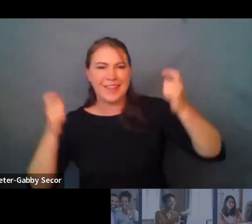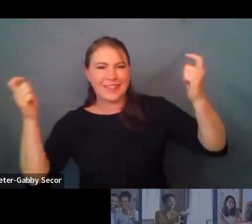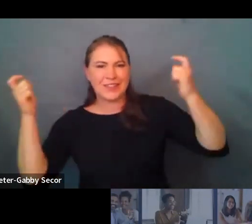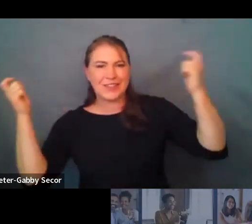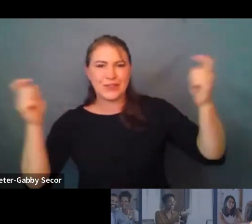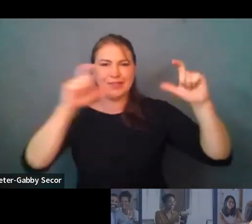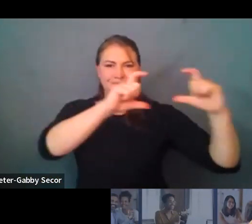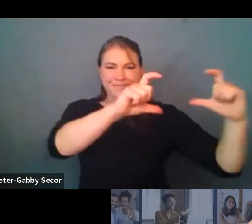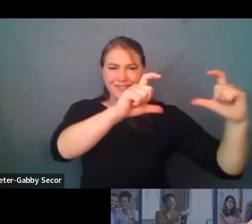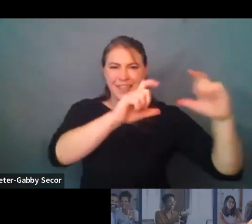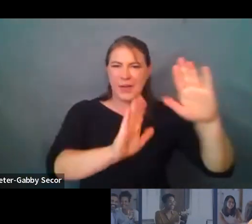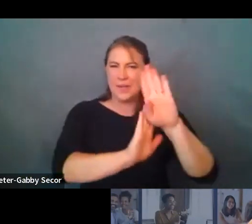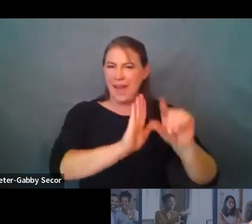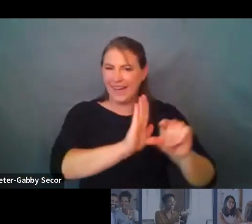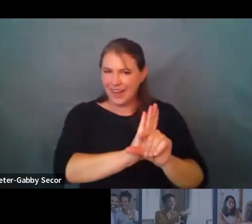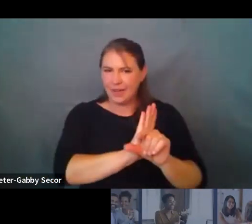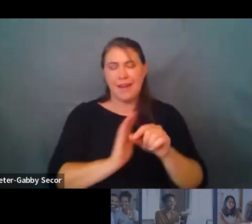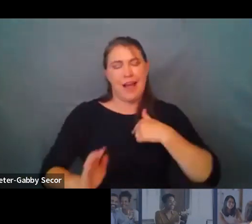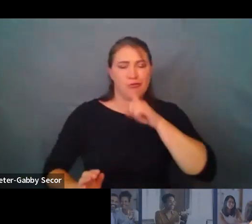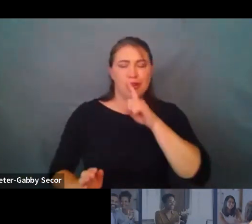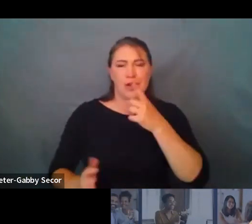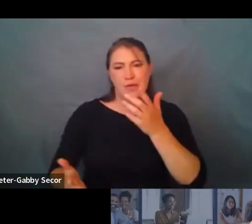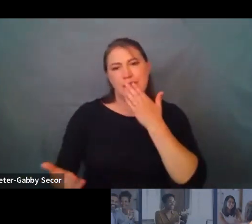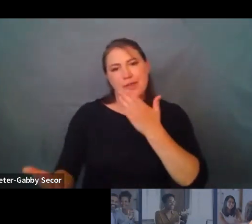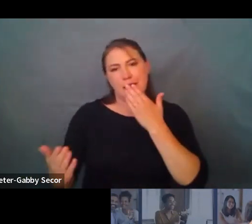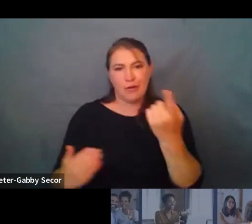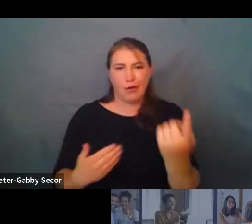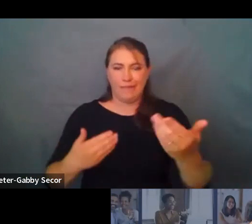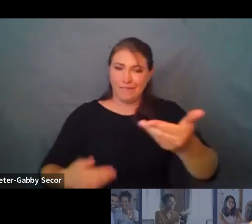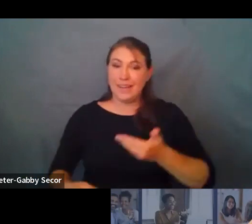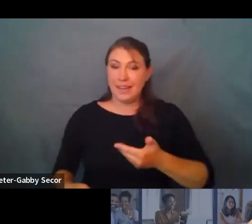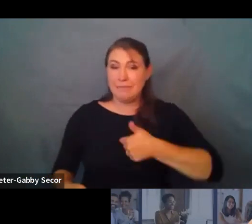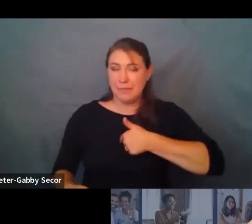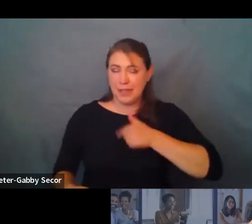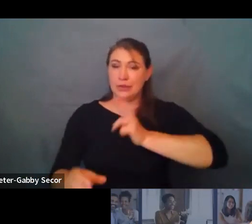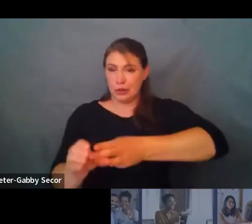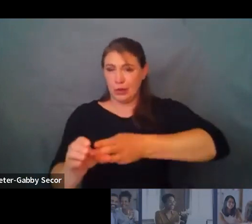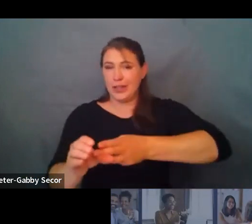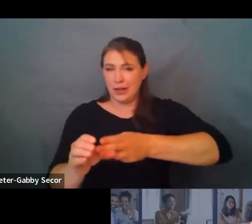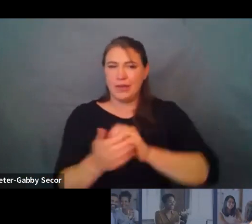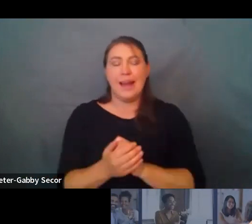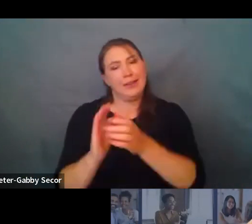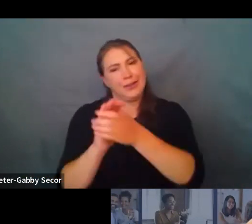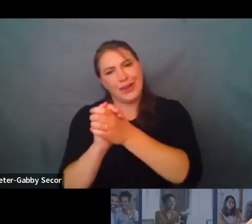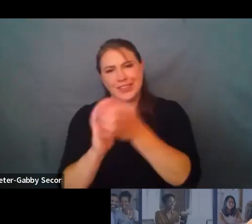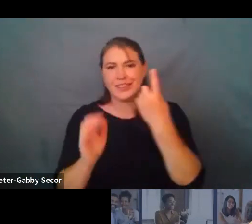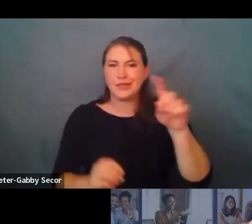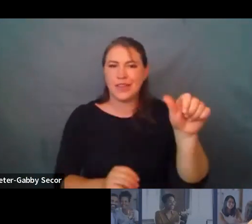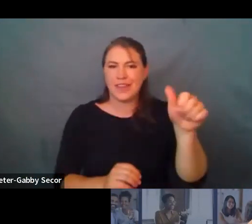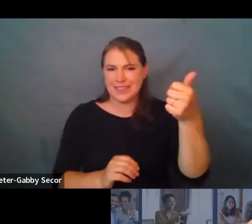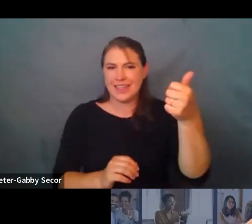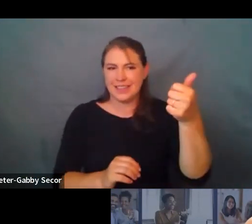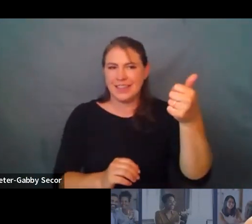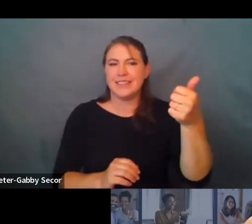you for inviting me to participate in your recent programming in that space, and congratulations for the 10th anniversary to the